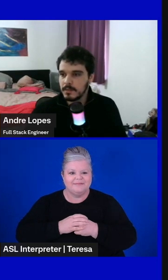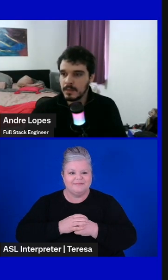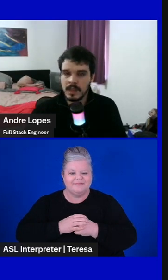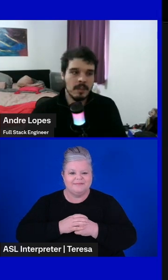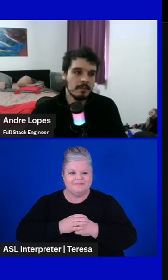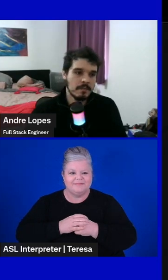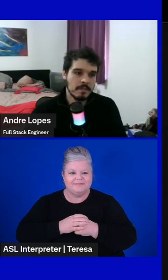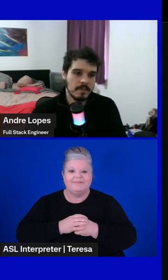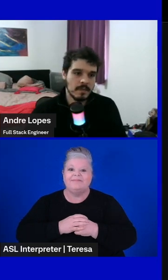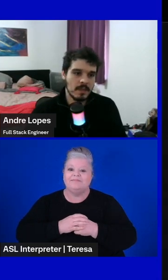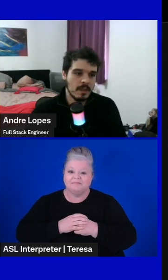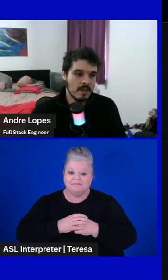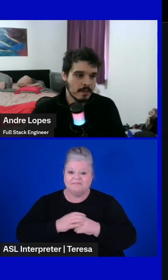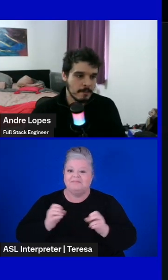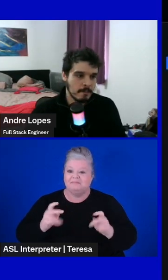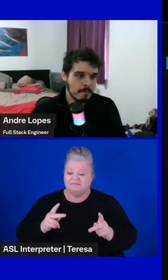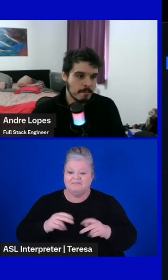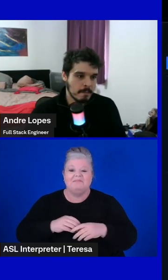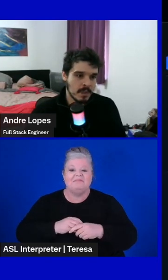okay.